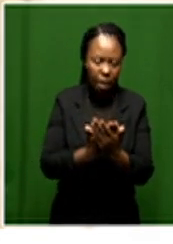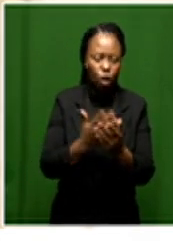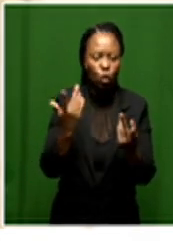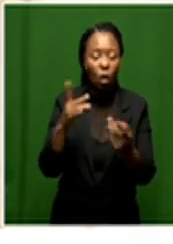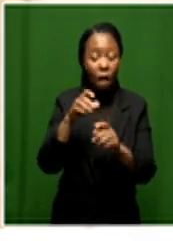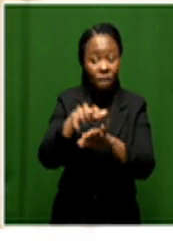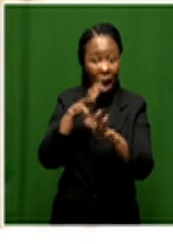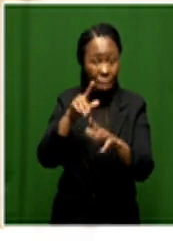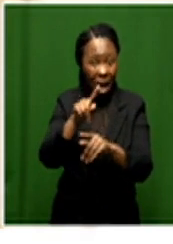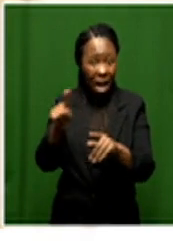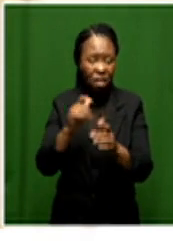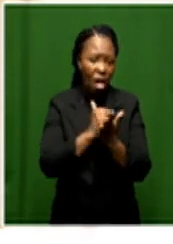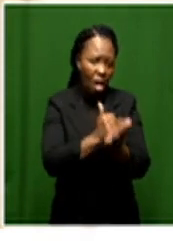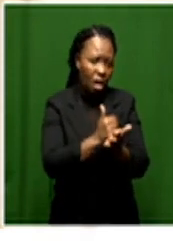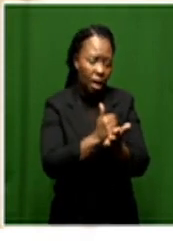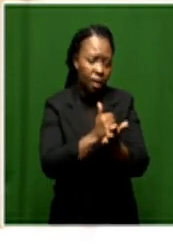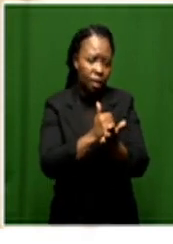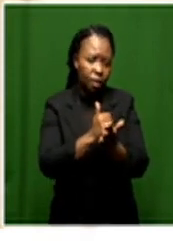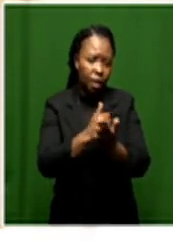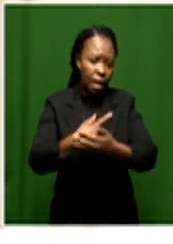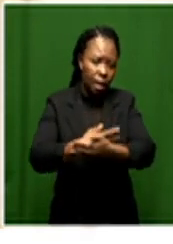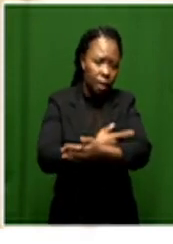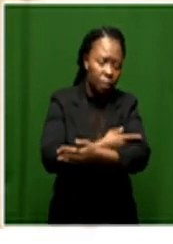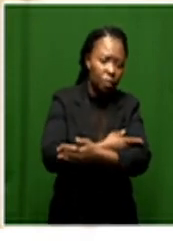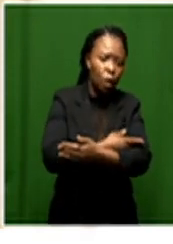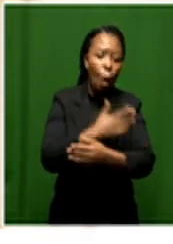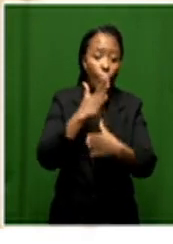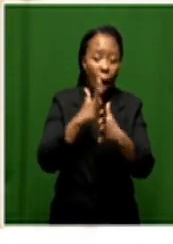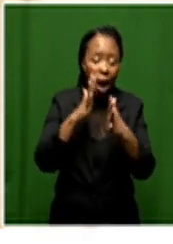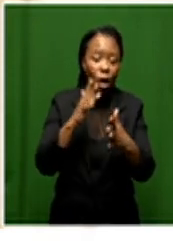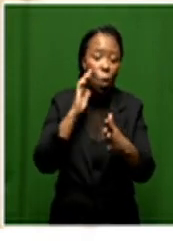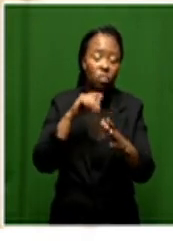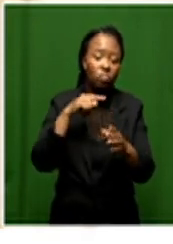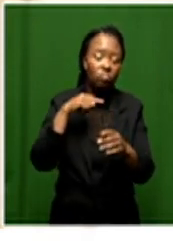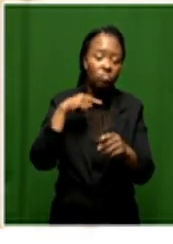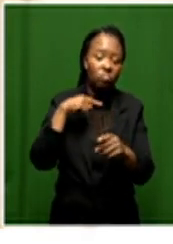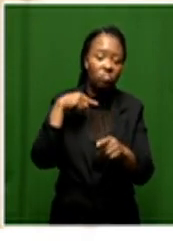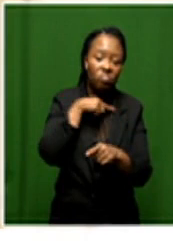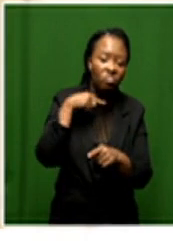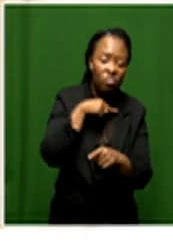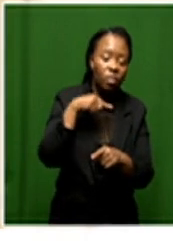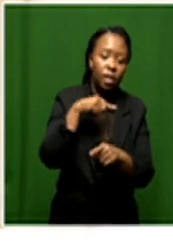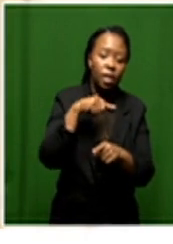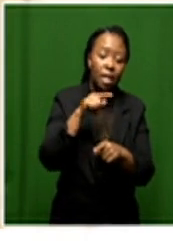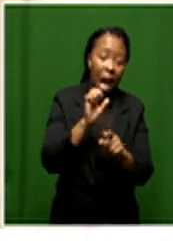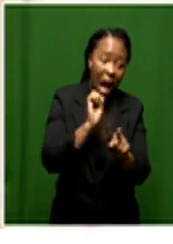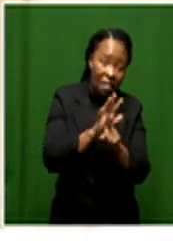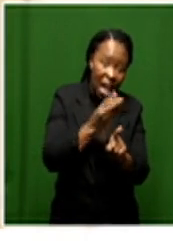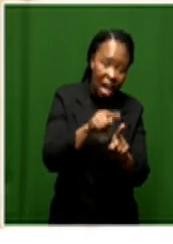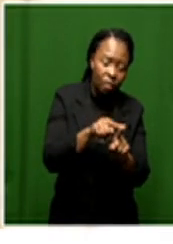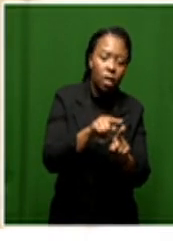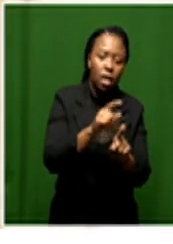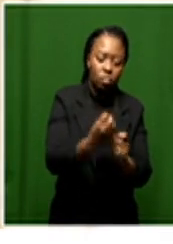lambs, or slaughterhouse workers, abattoir workers, if they slaughter infected animals, they could also